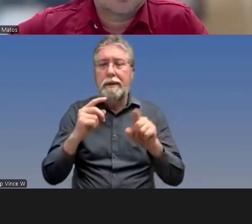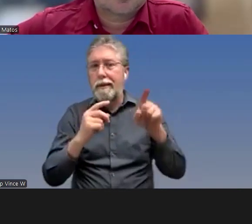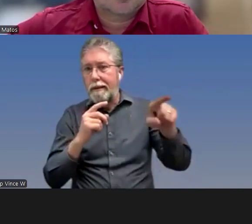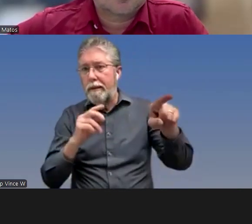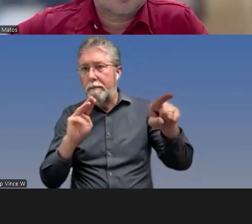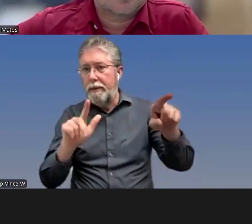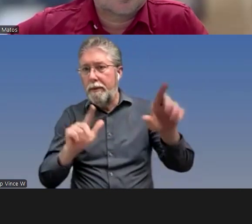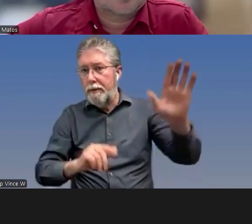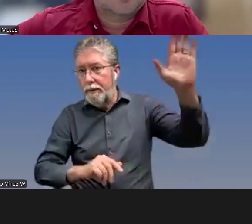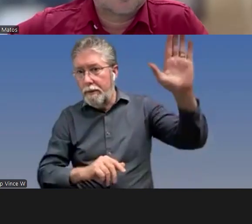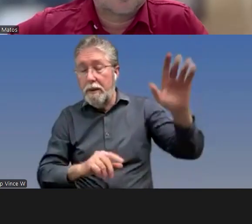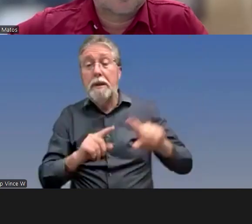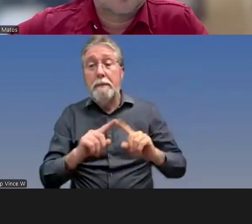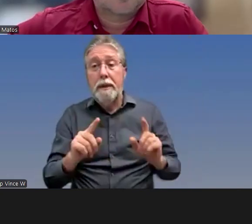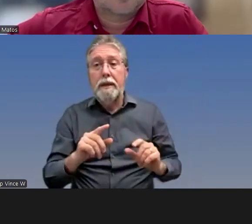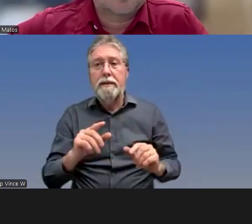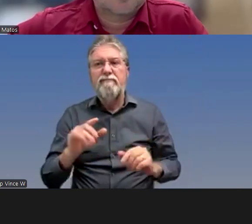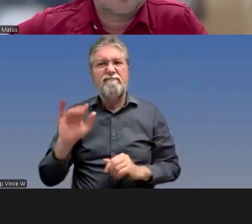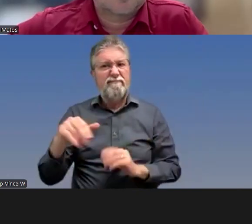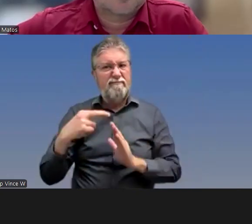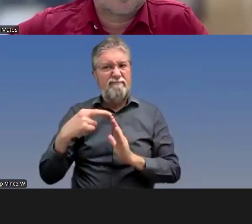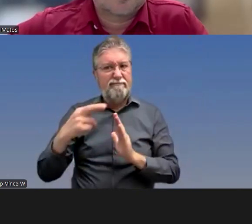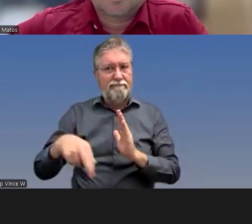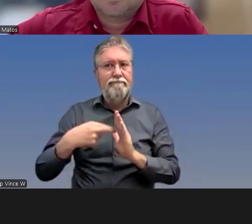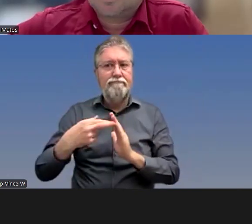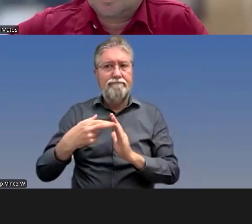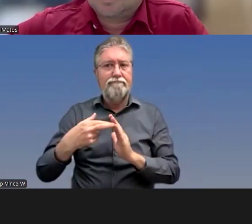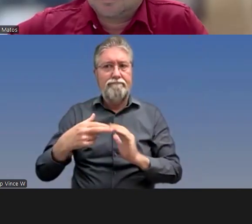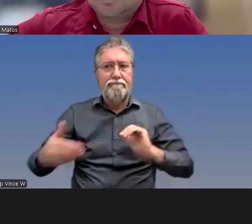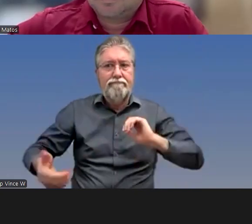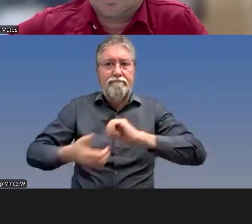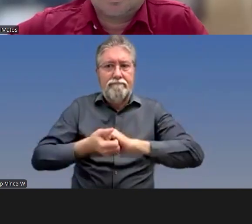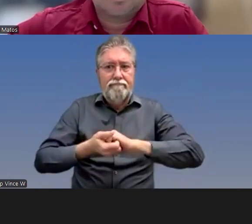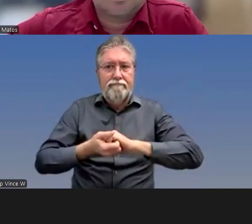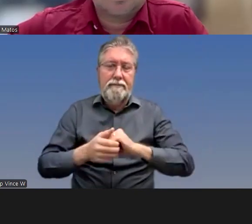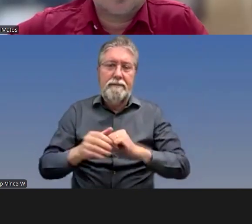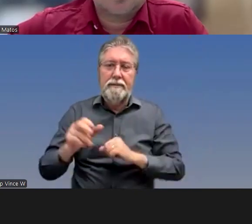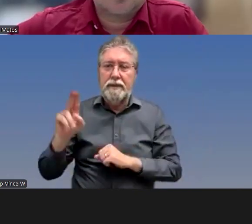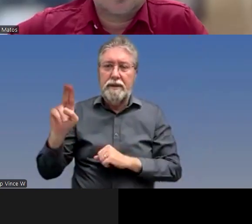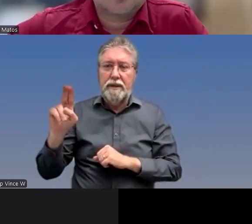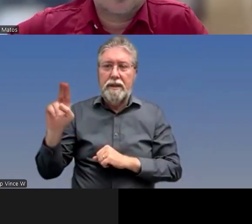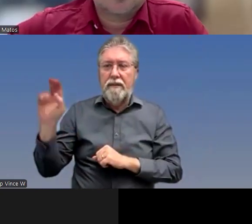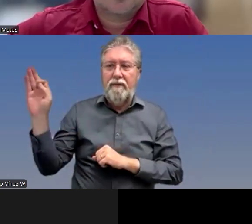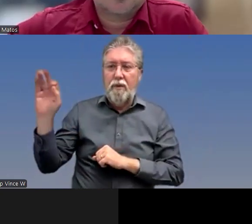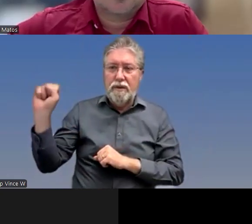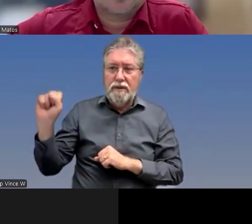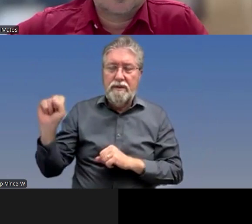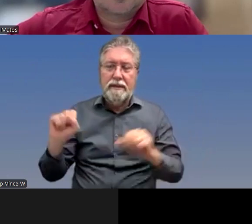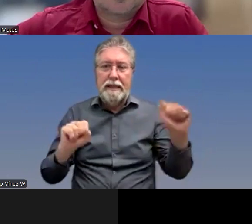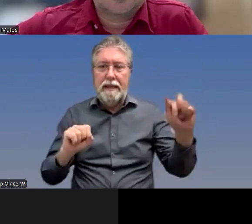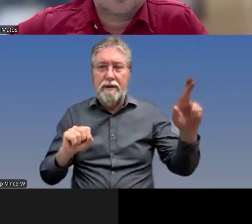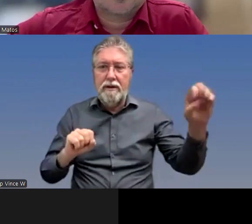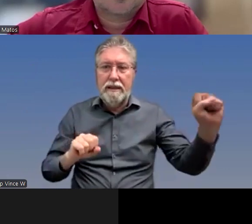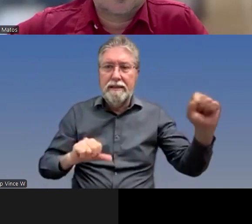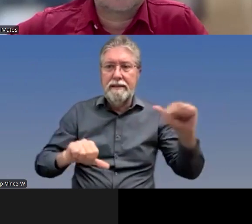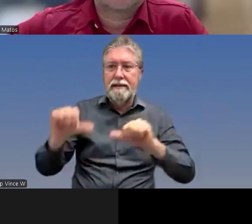but that's a good role for teaming up with folks like Forest Service, ARS, Science,